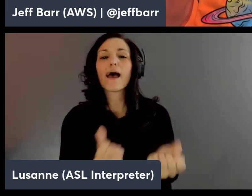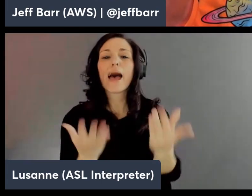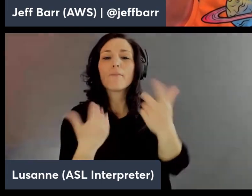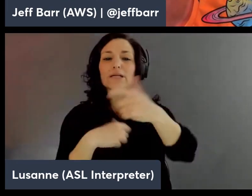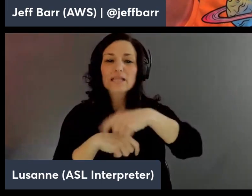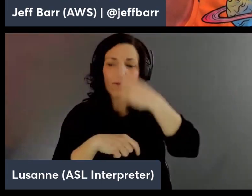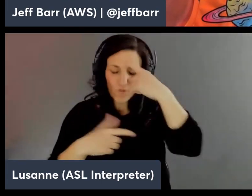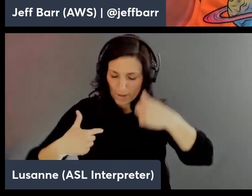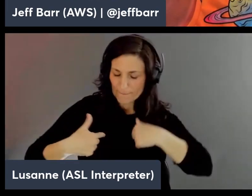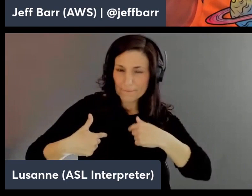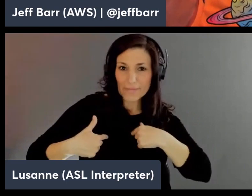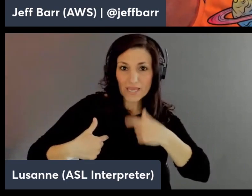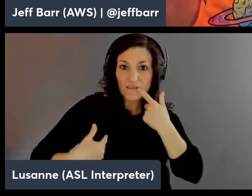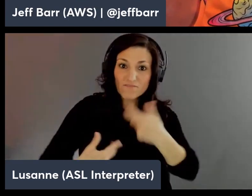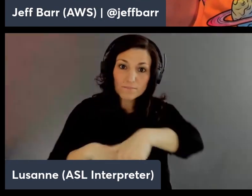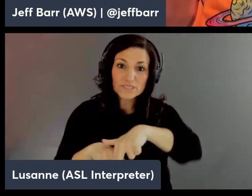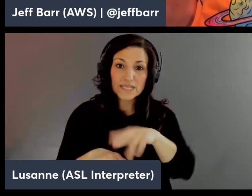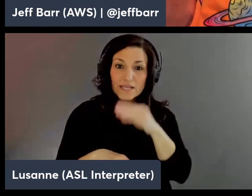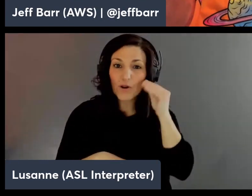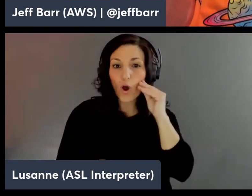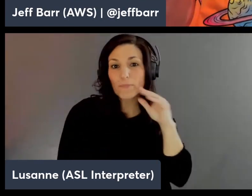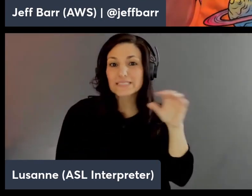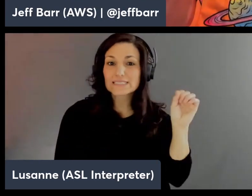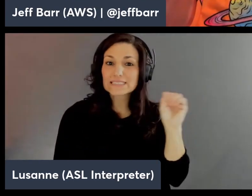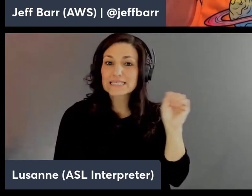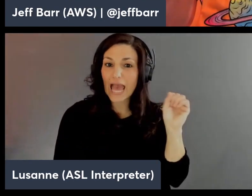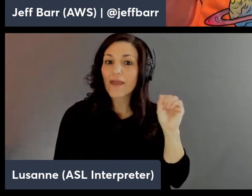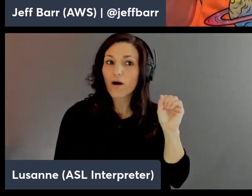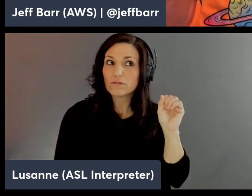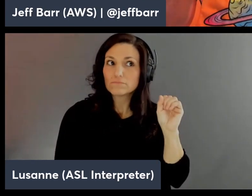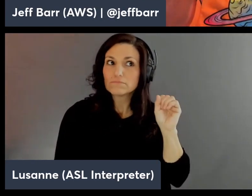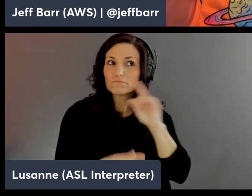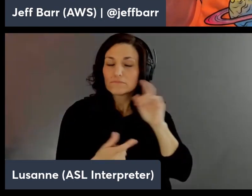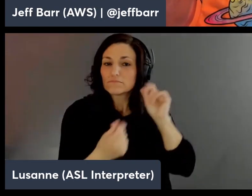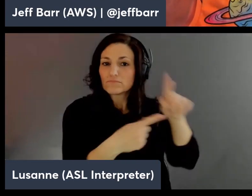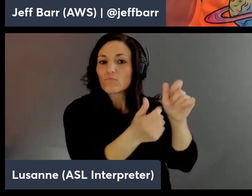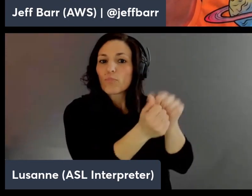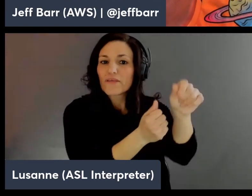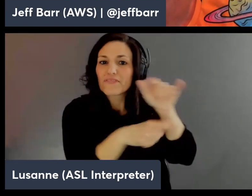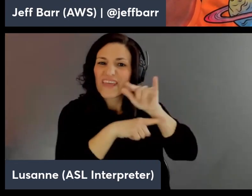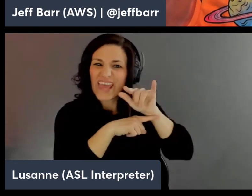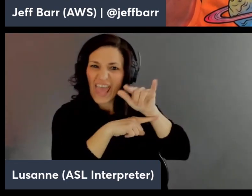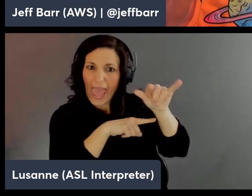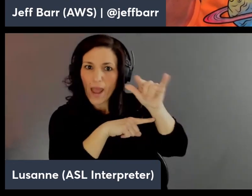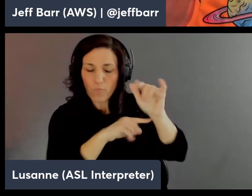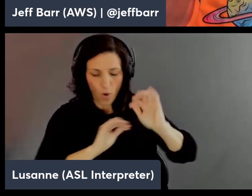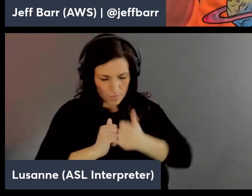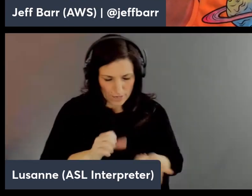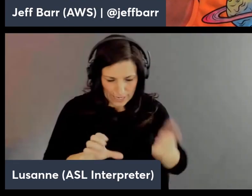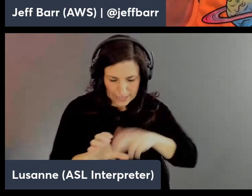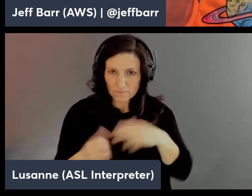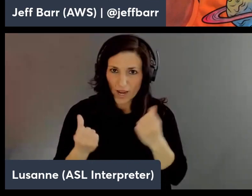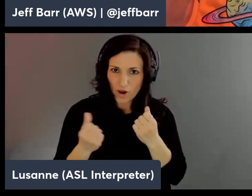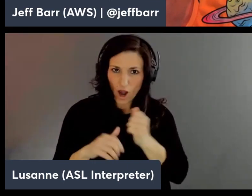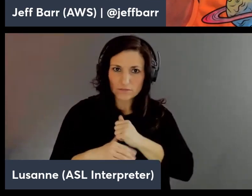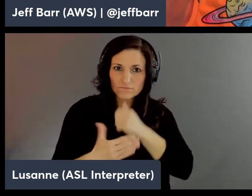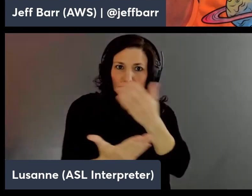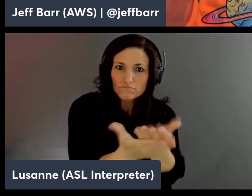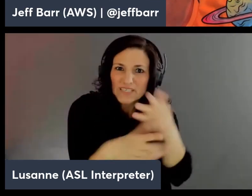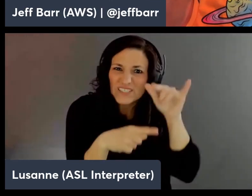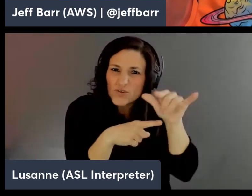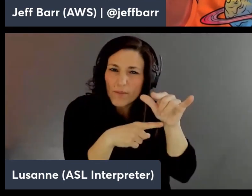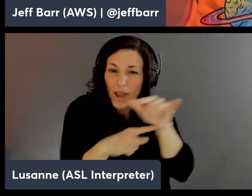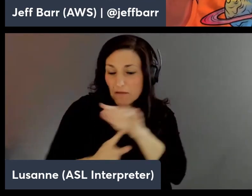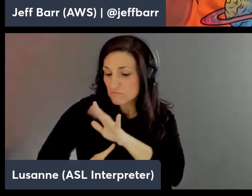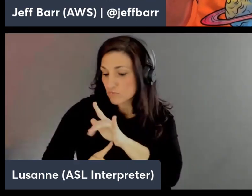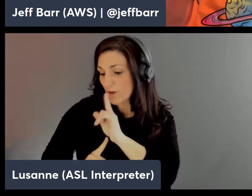from me to sitting in my home in Seattle to reach the Seattle airport? It can be 25 minutes, and it can be 1 hour. It's all variable, so very difficult